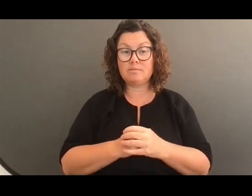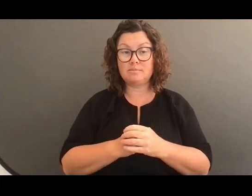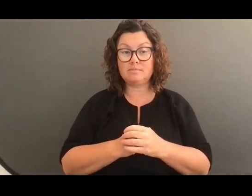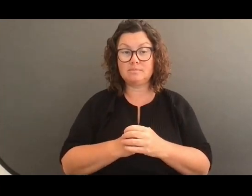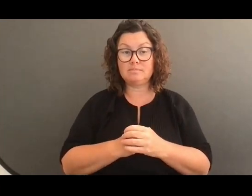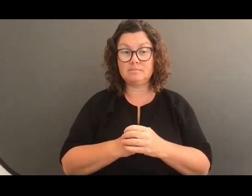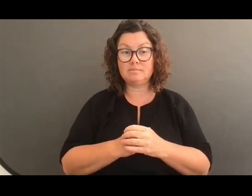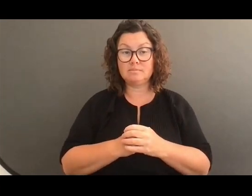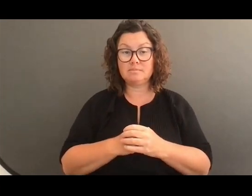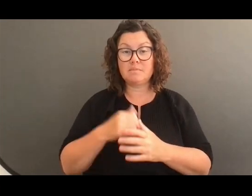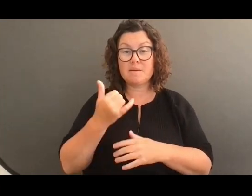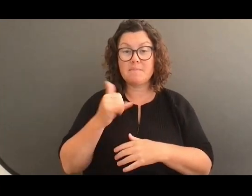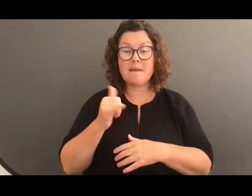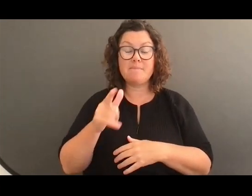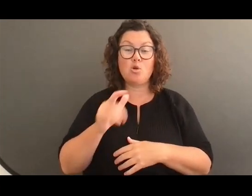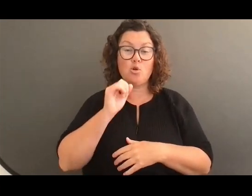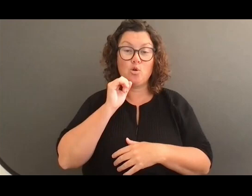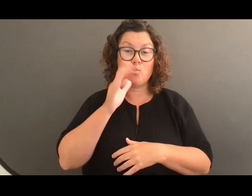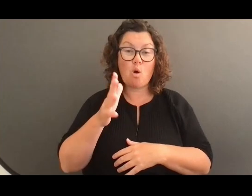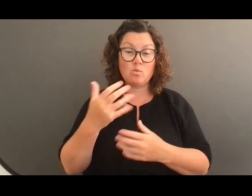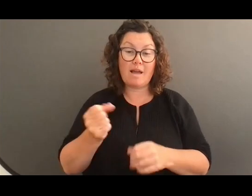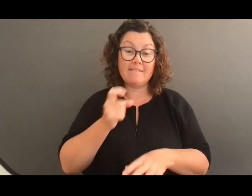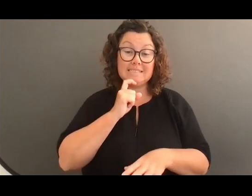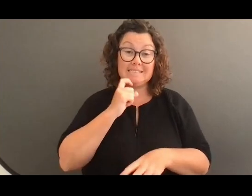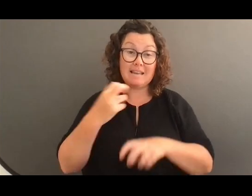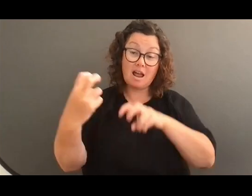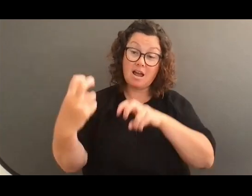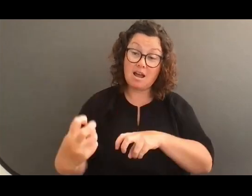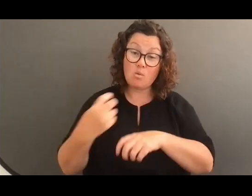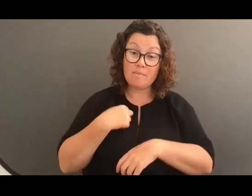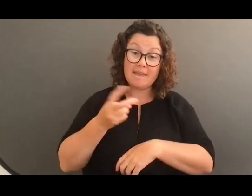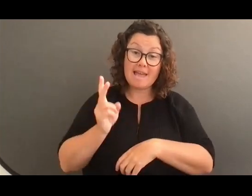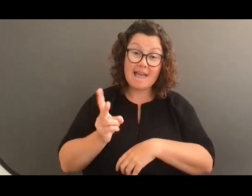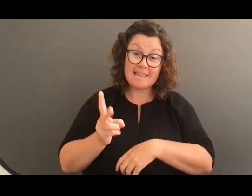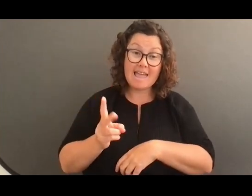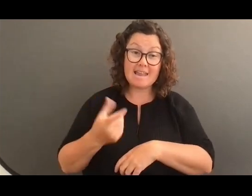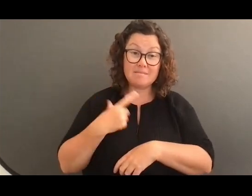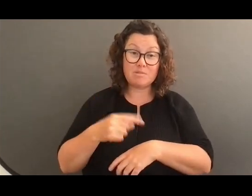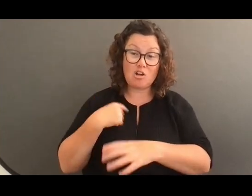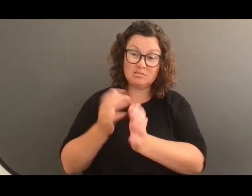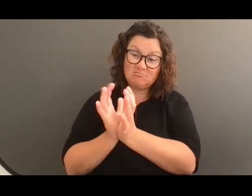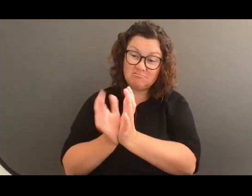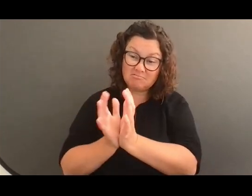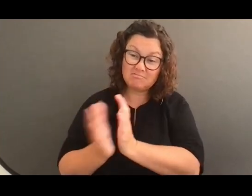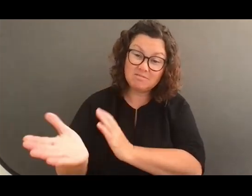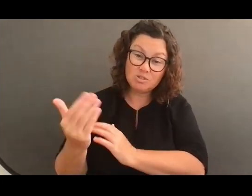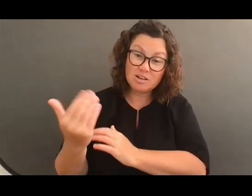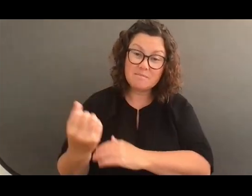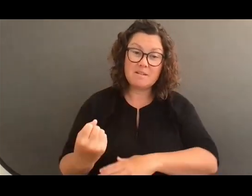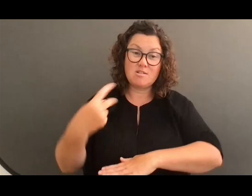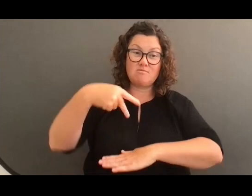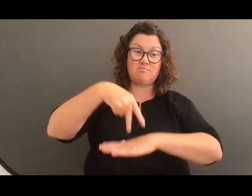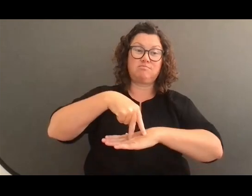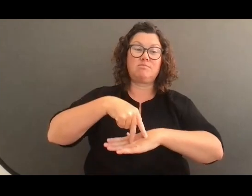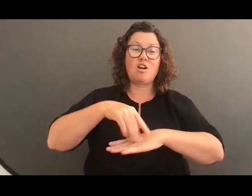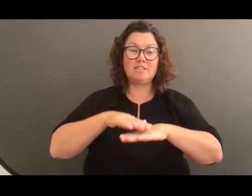like the first time I heard it, I was inspired all over again. It's an amazing project. And I really love seeing that cross-disciplinary learning that